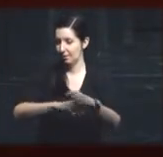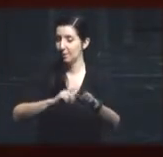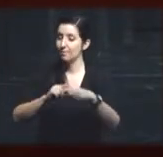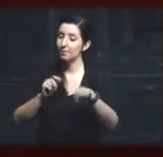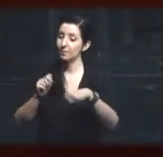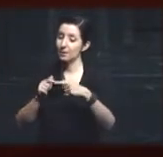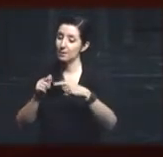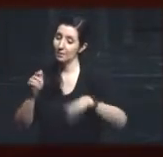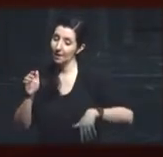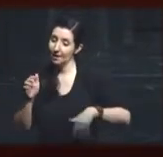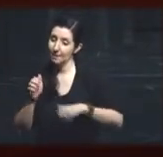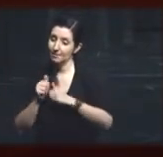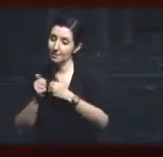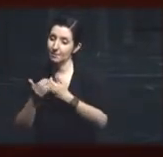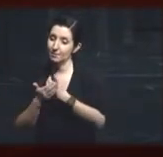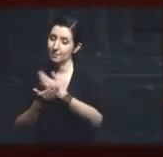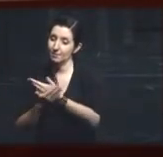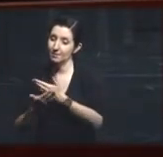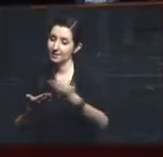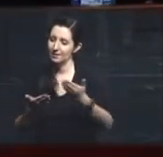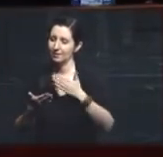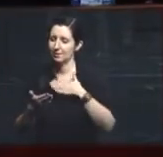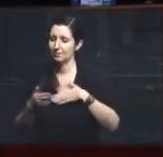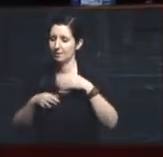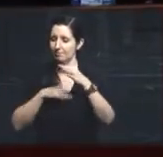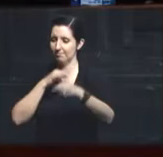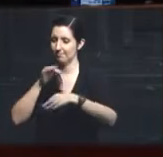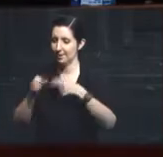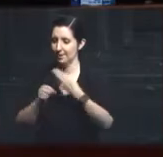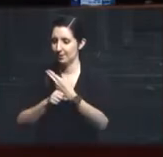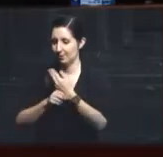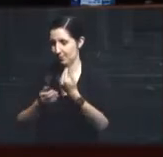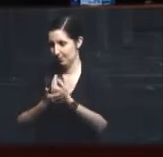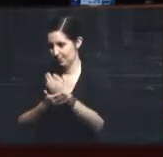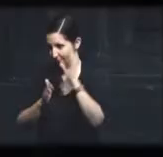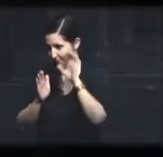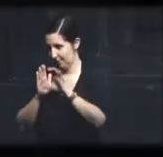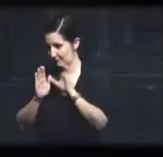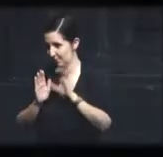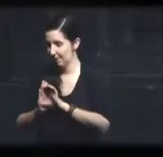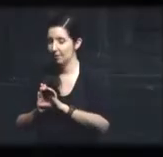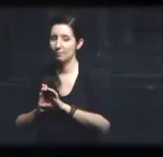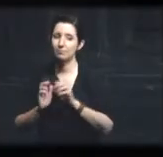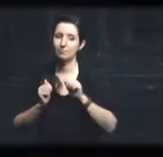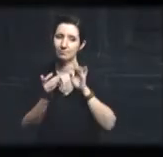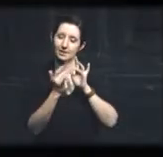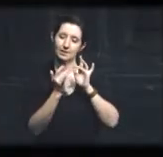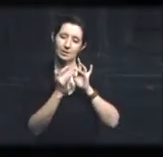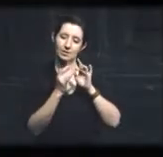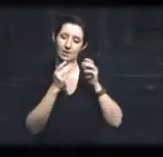using the new logo and connecting with marketing and communications for that.